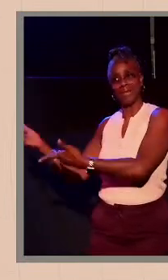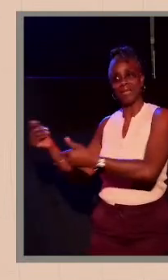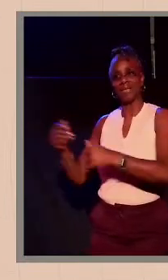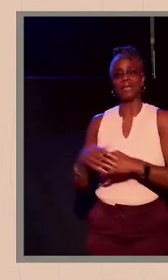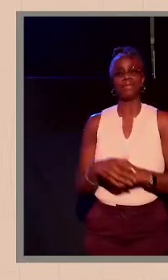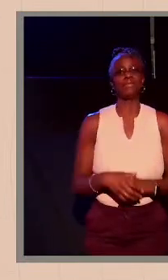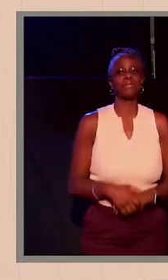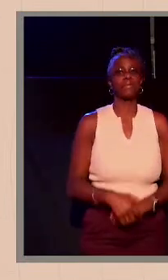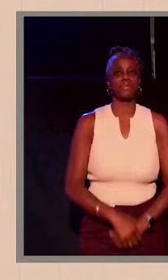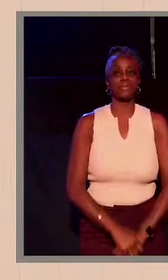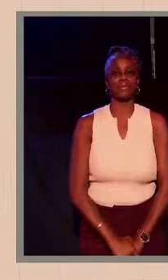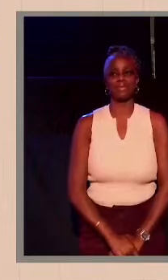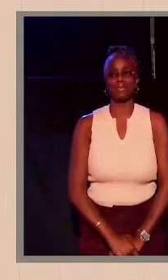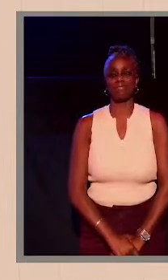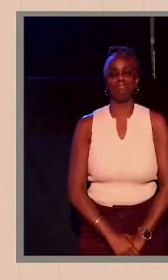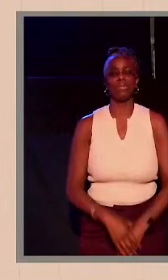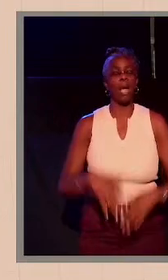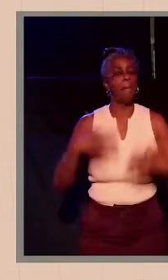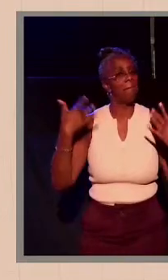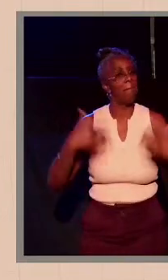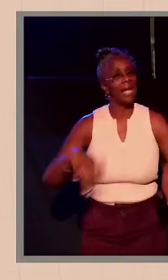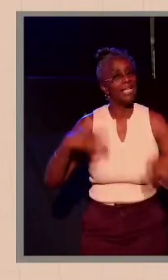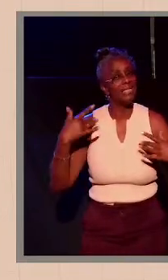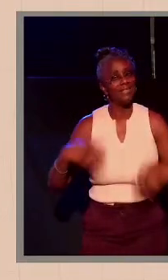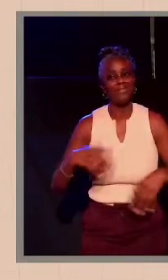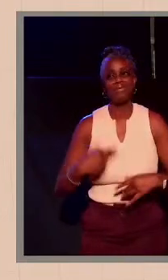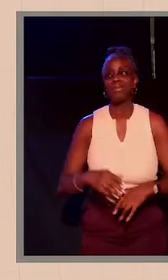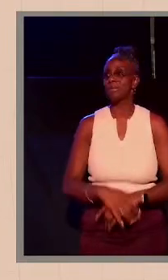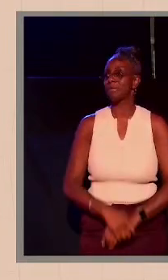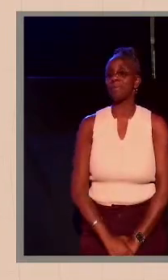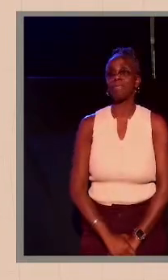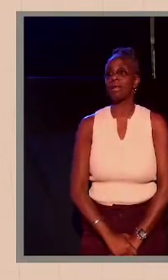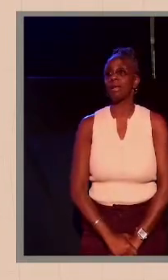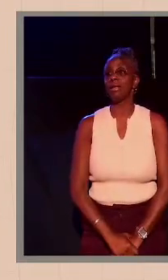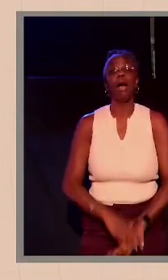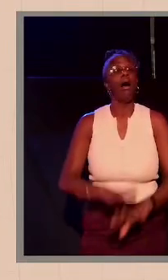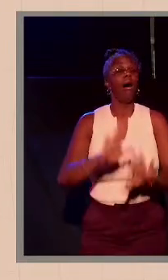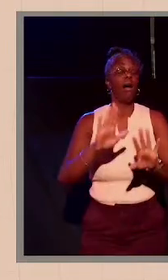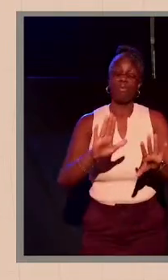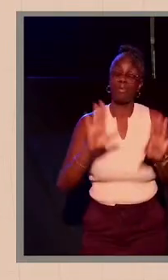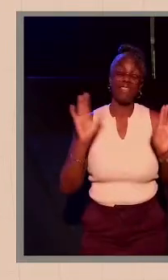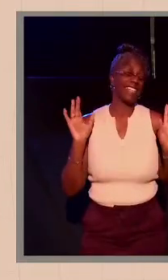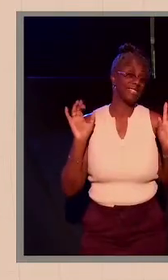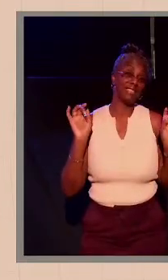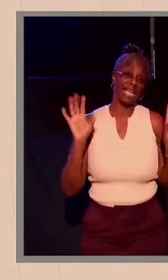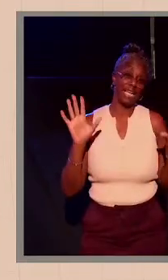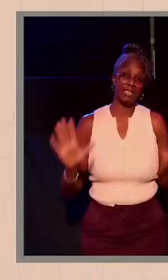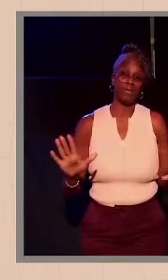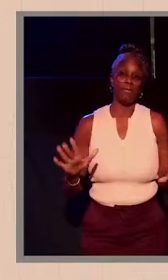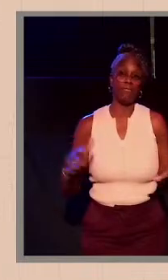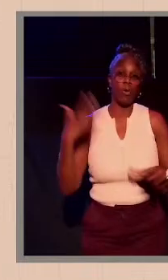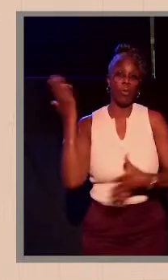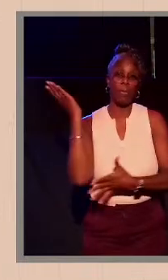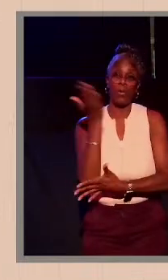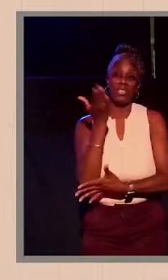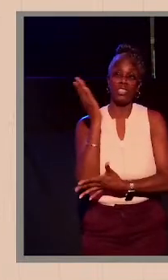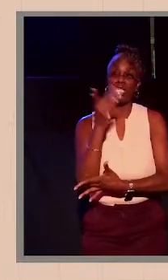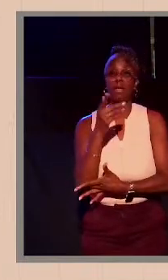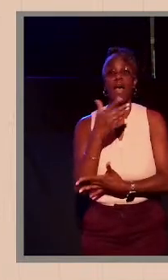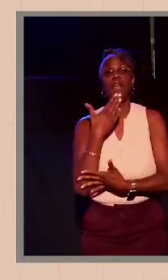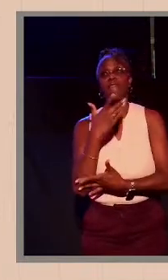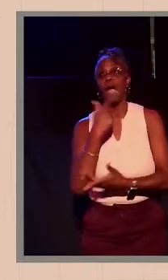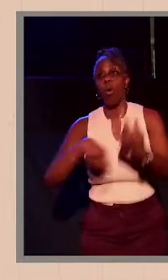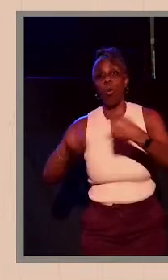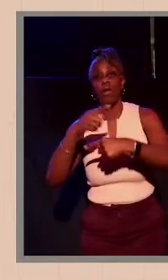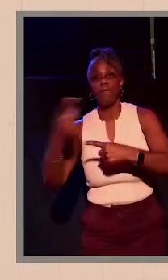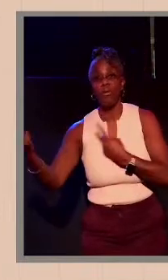Amazing stuff. So that's the end of our end of our presentations here. Thanks everyone for coming, everybody